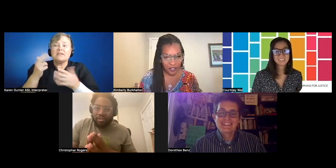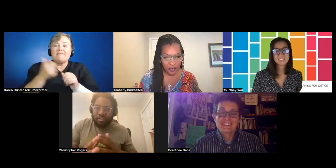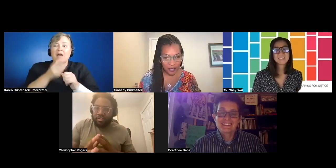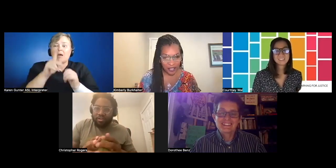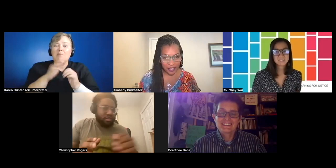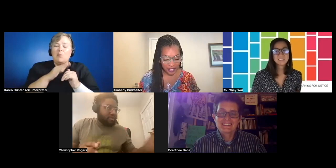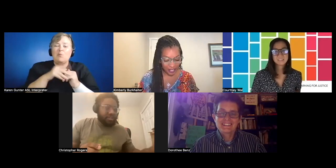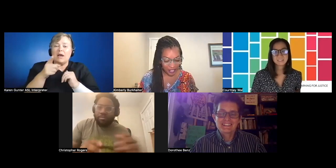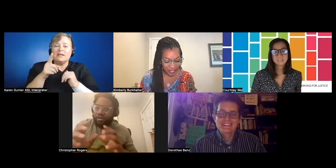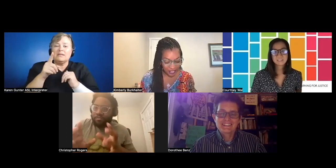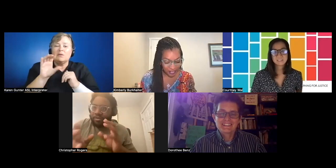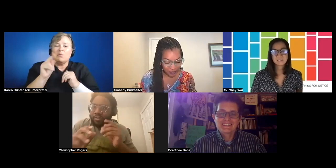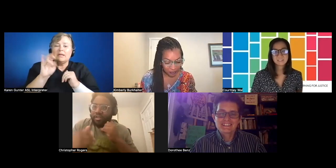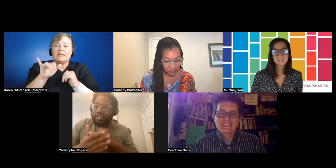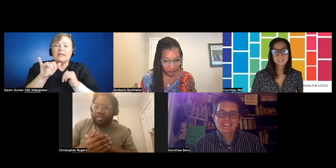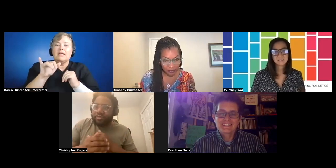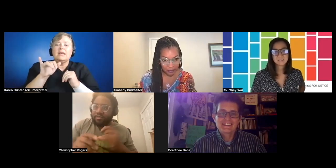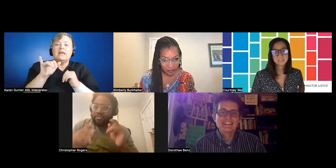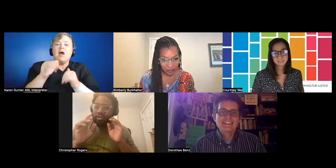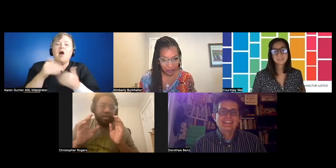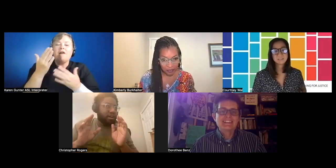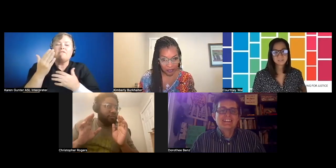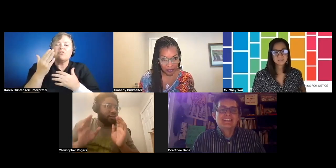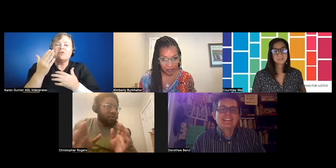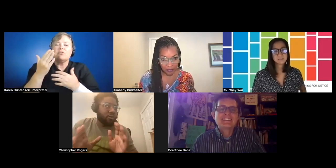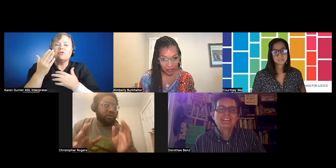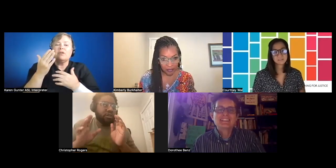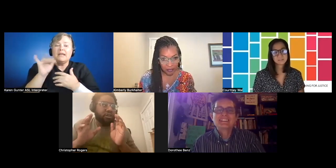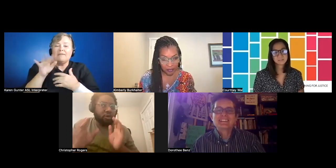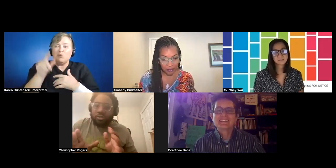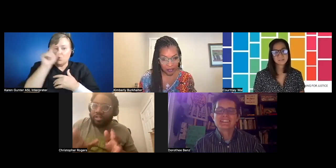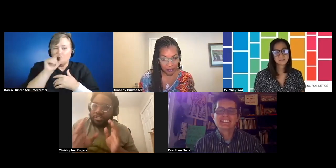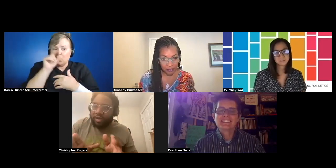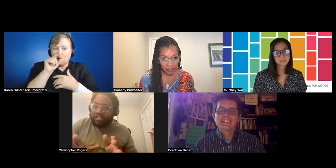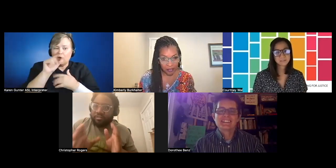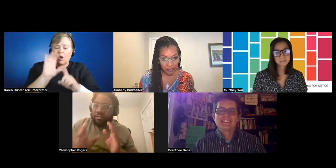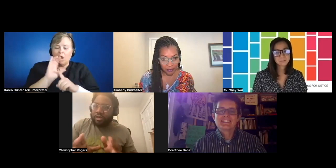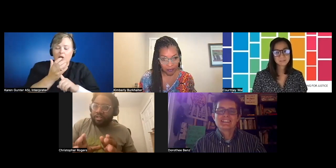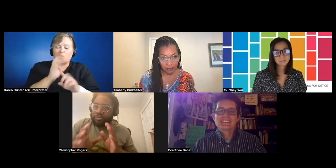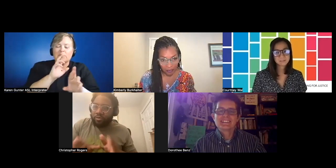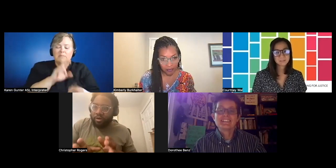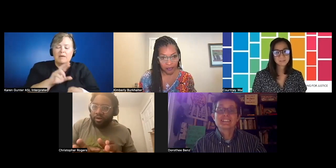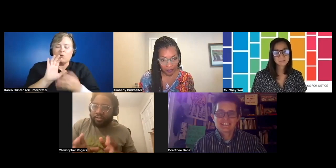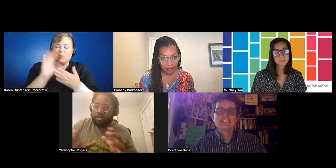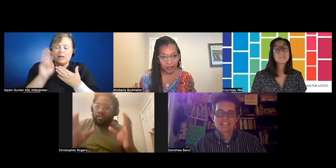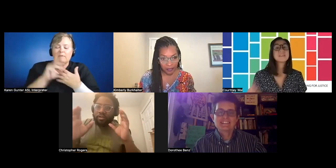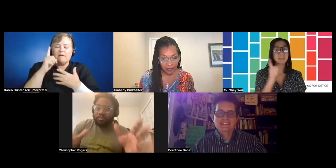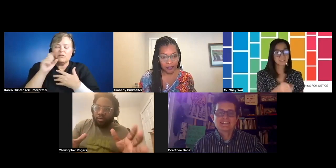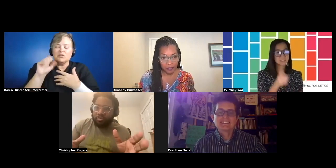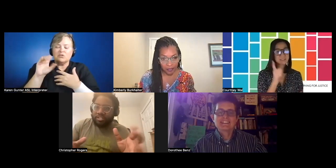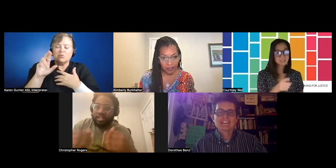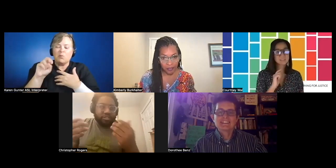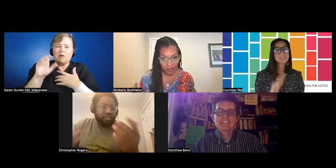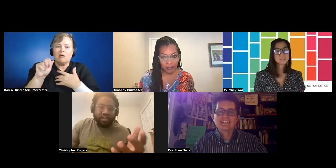on what Deborah offered in terms of if you Google culturally responsive curriculum scorecards, you'll come